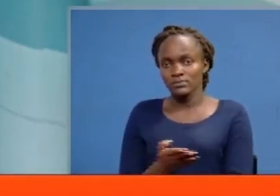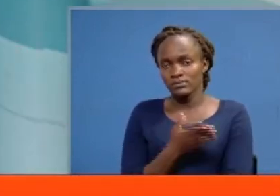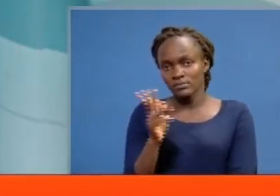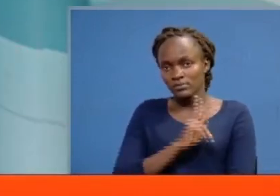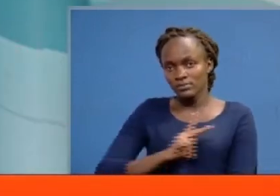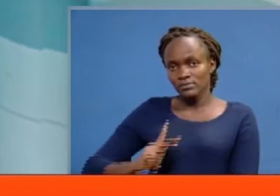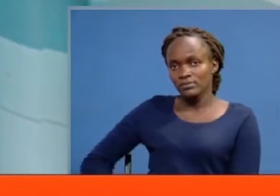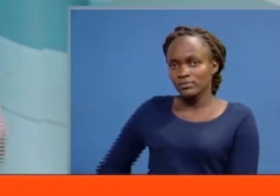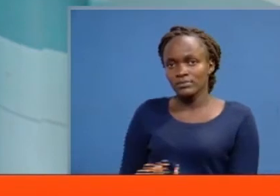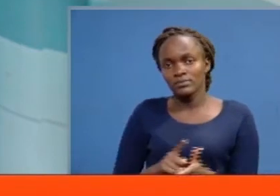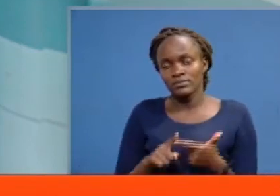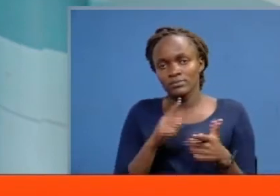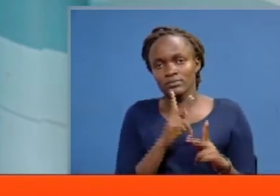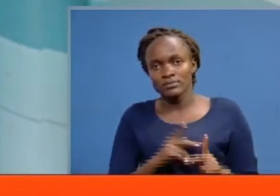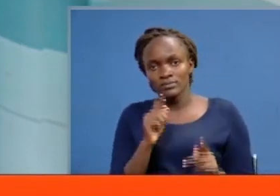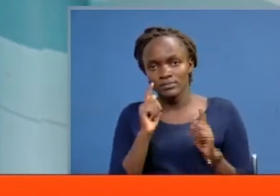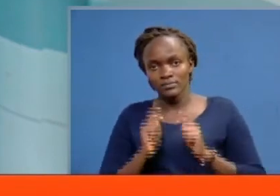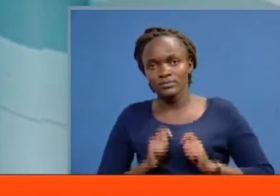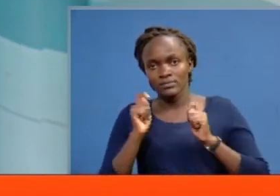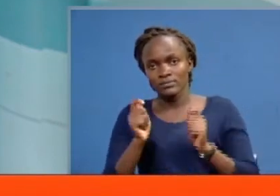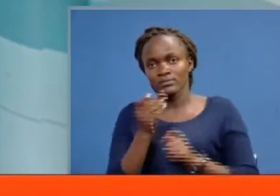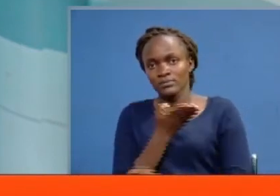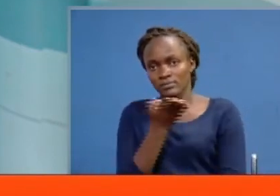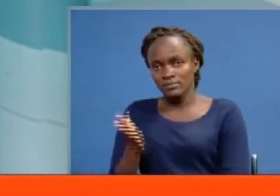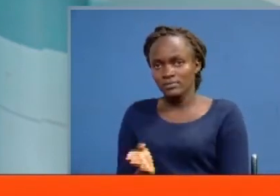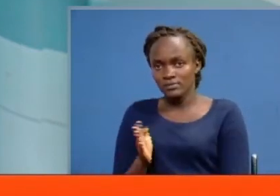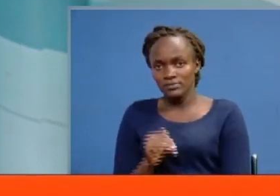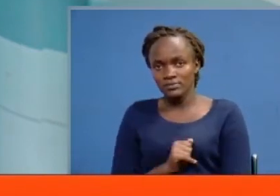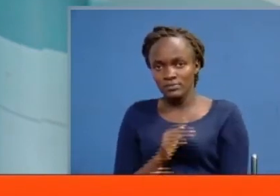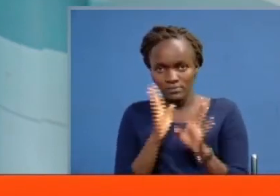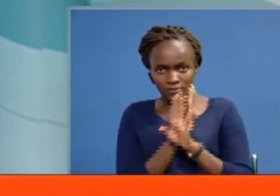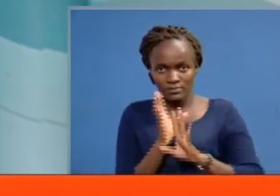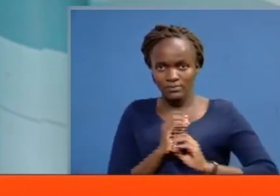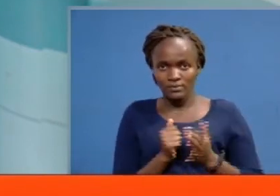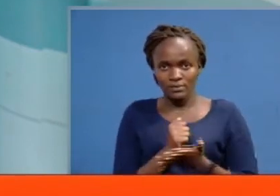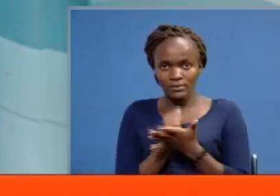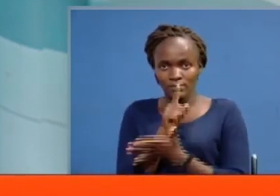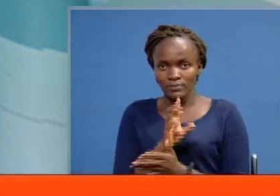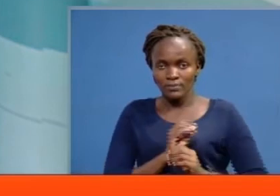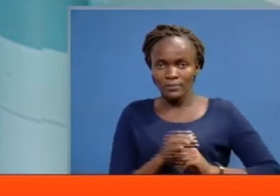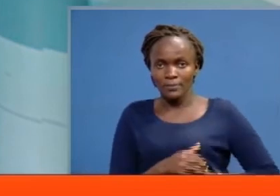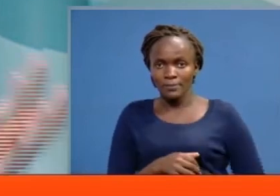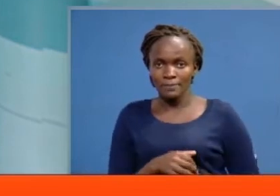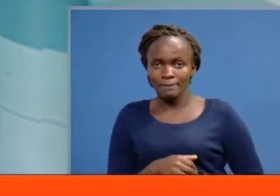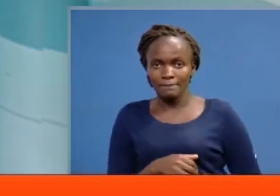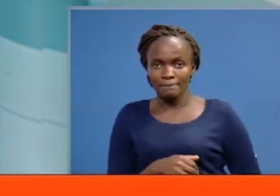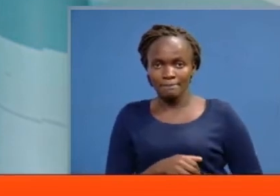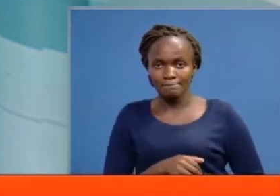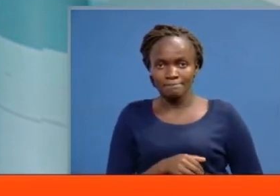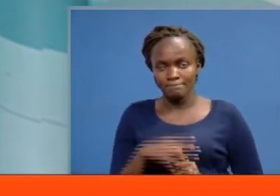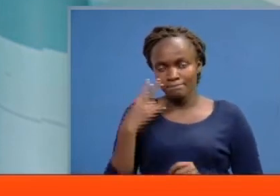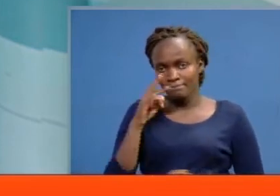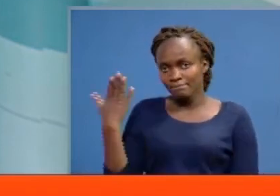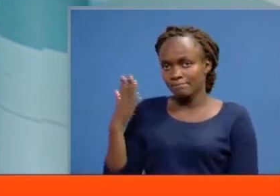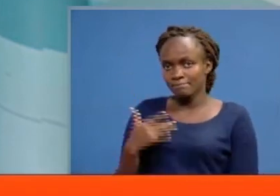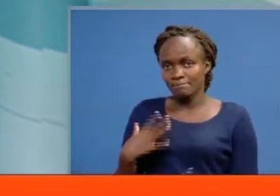kings. So putting your talents under the table is not really helping your career. We've seen in the past,